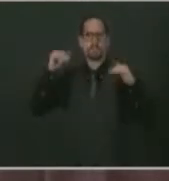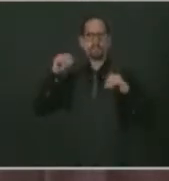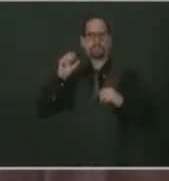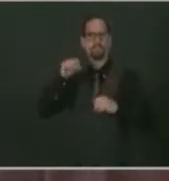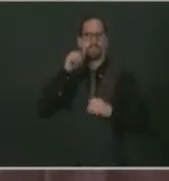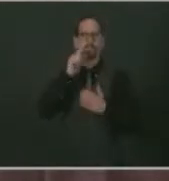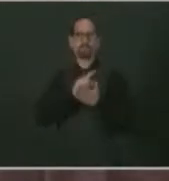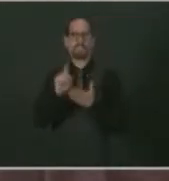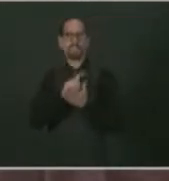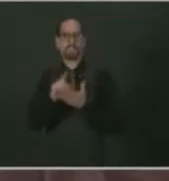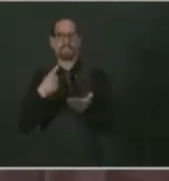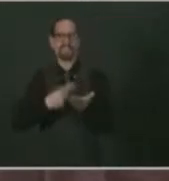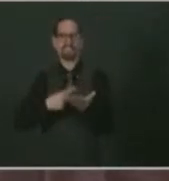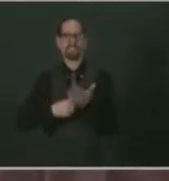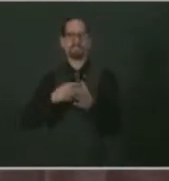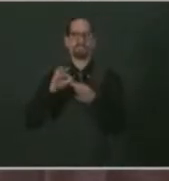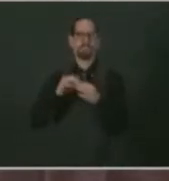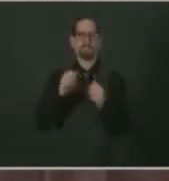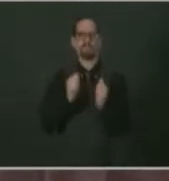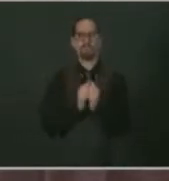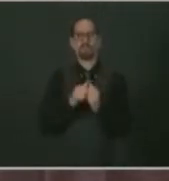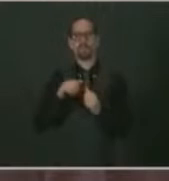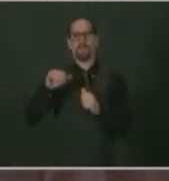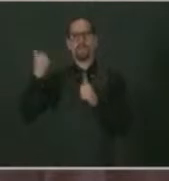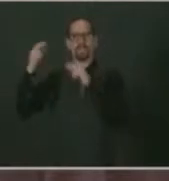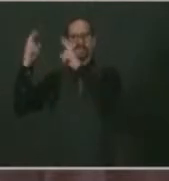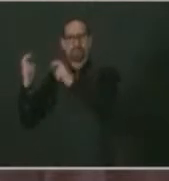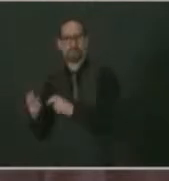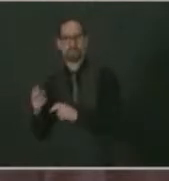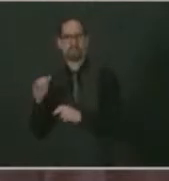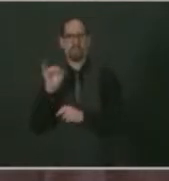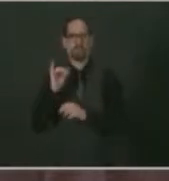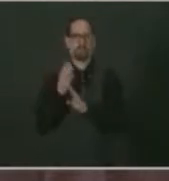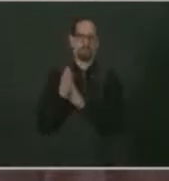discussion about non-COVID issues even before COVID is over.